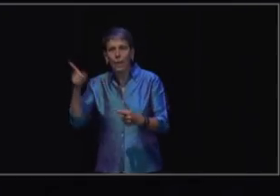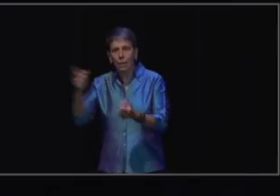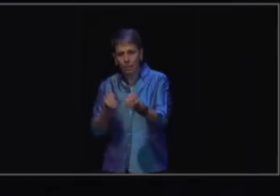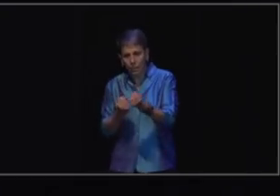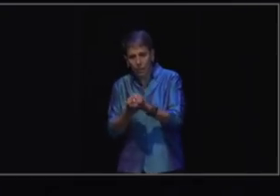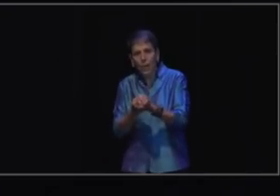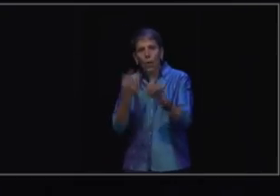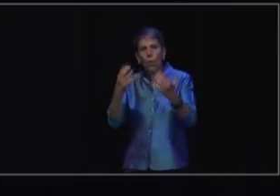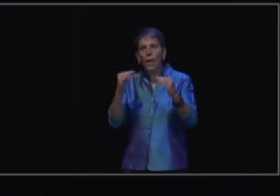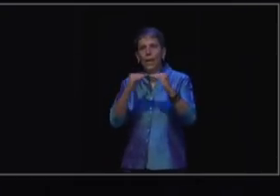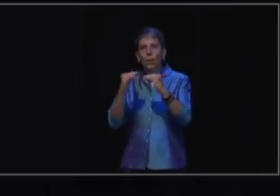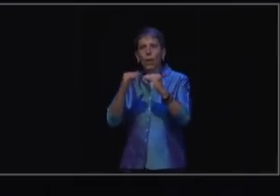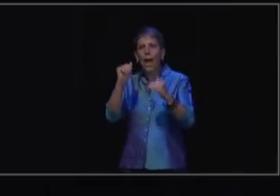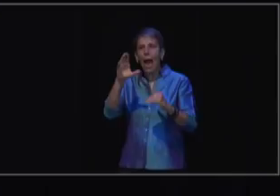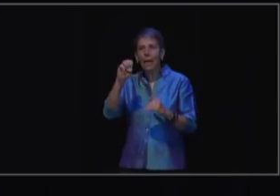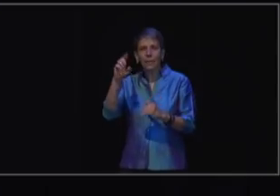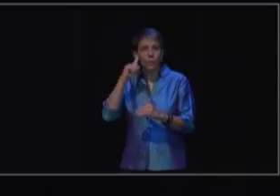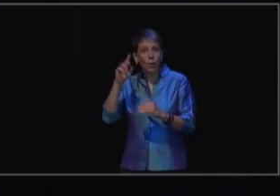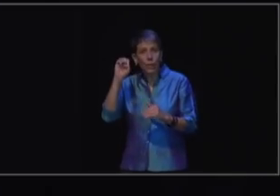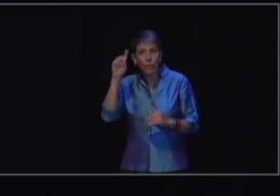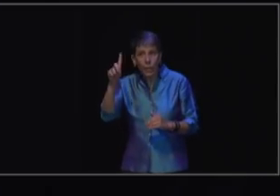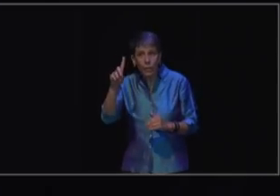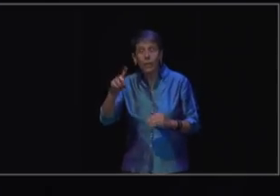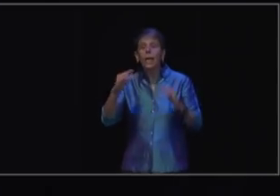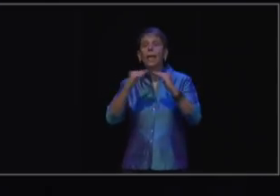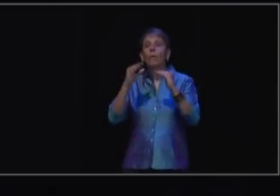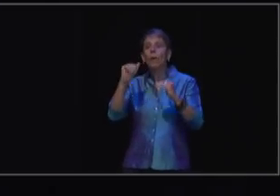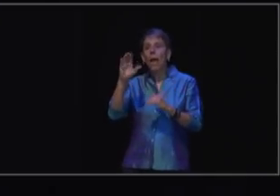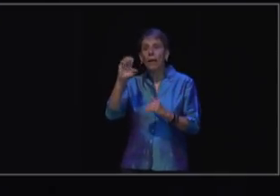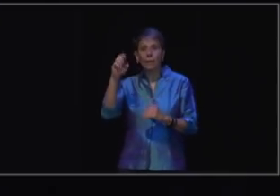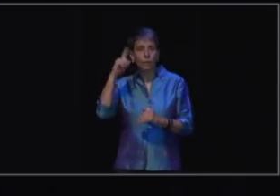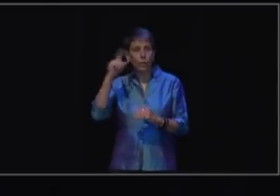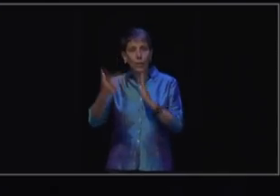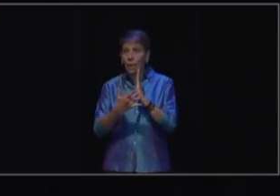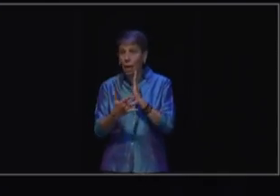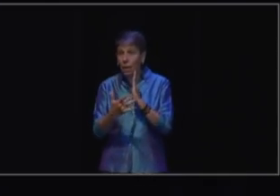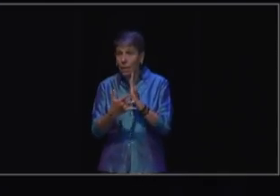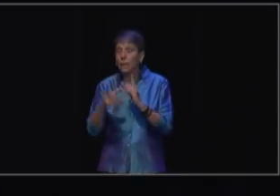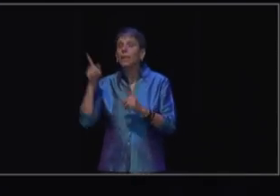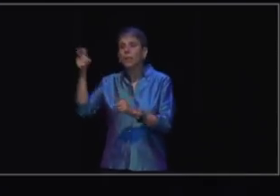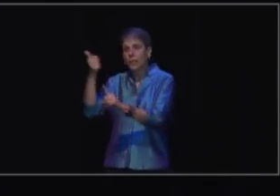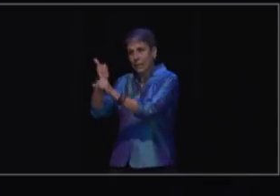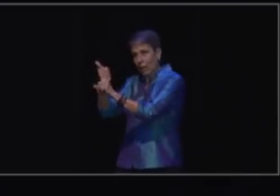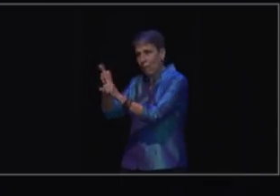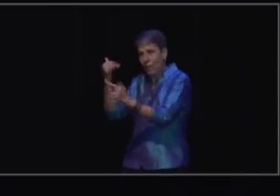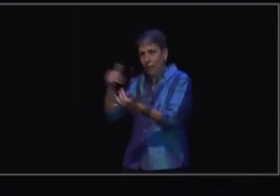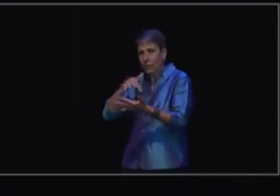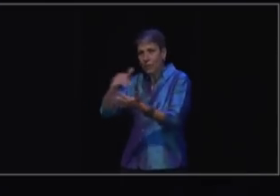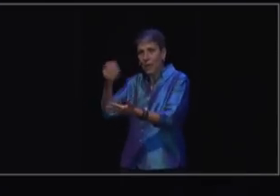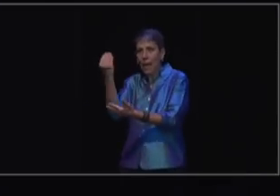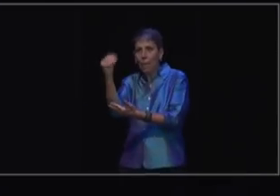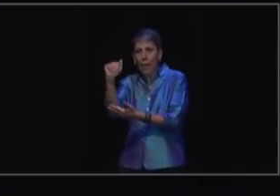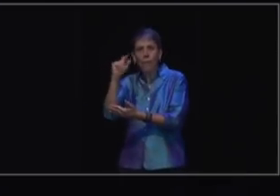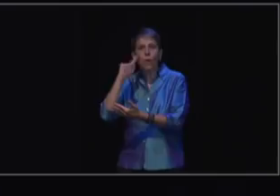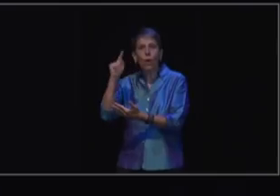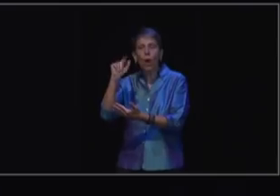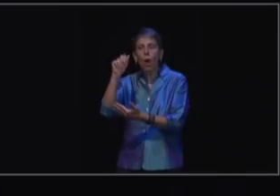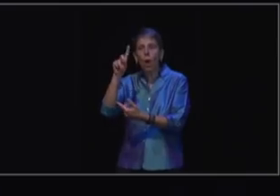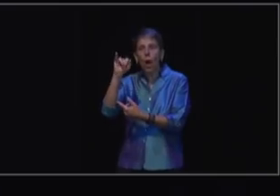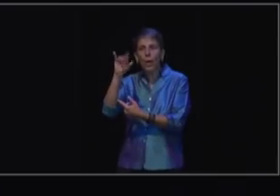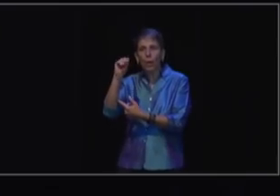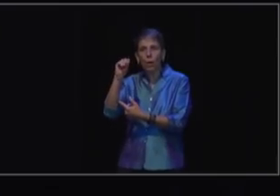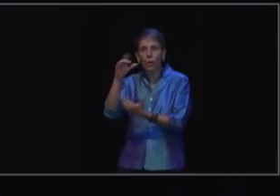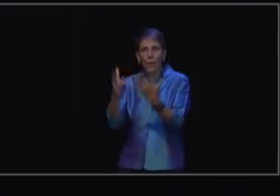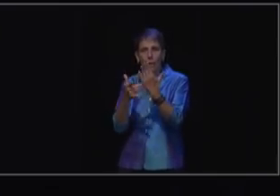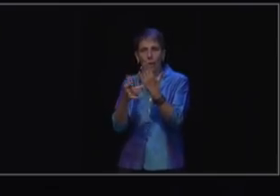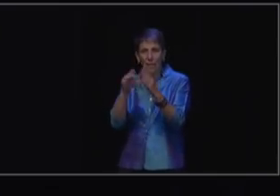equal access to education and technology and is currently earning a master's degree in audio technology at American